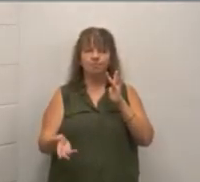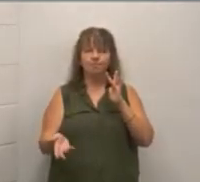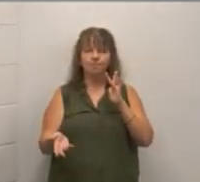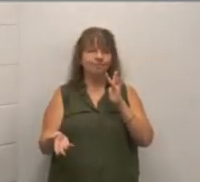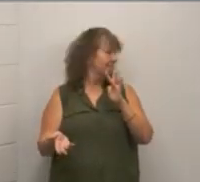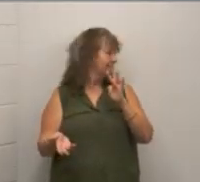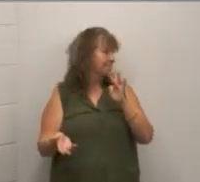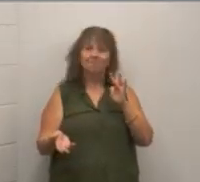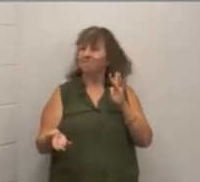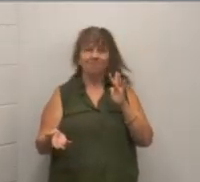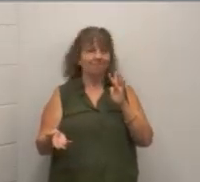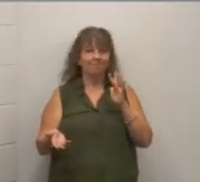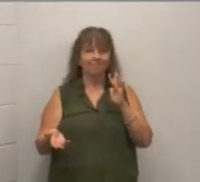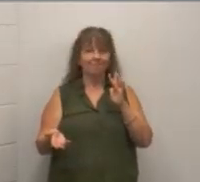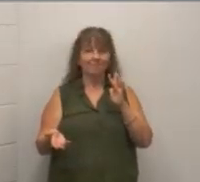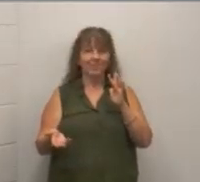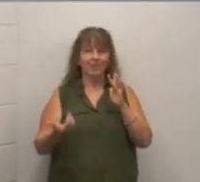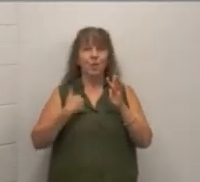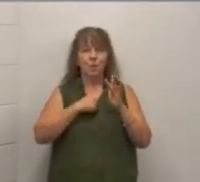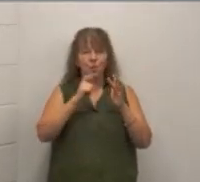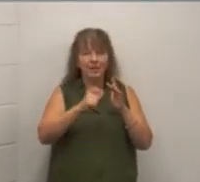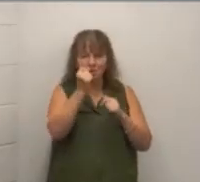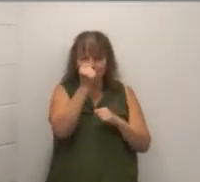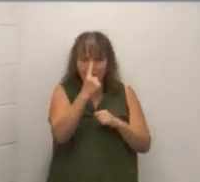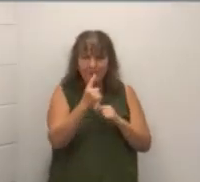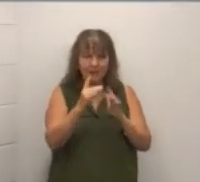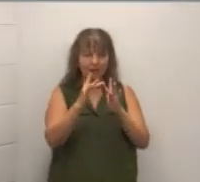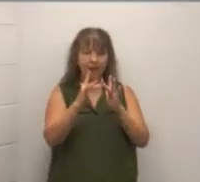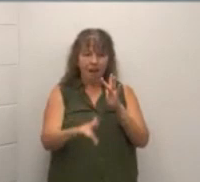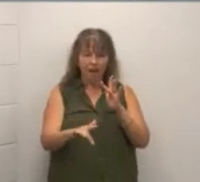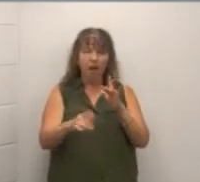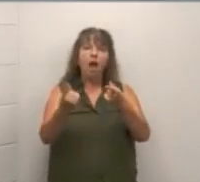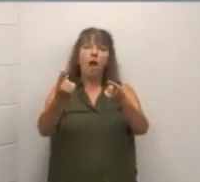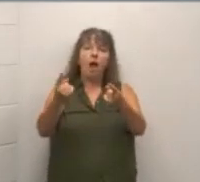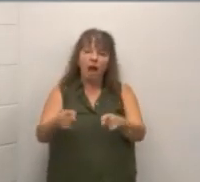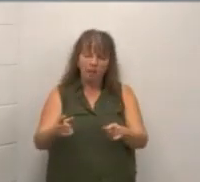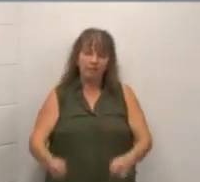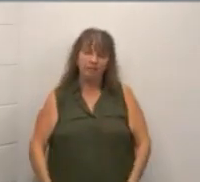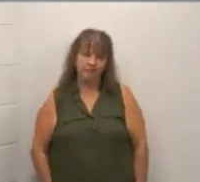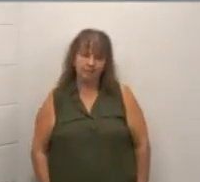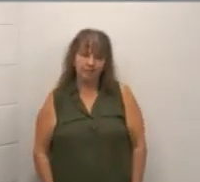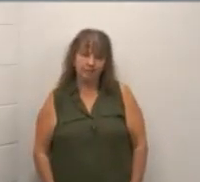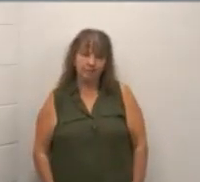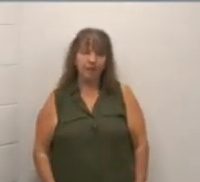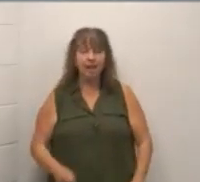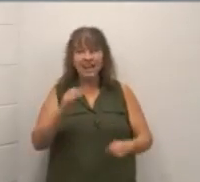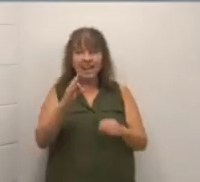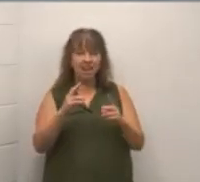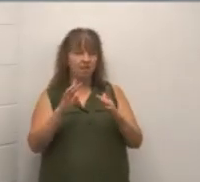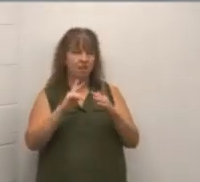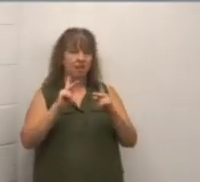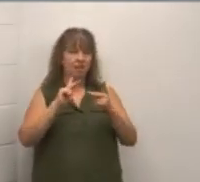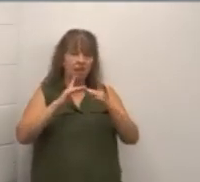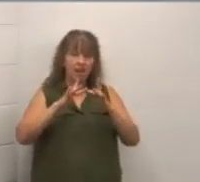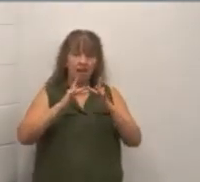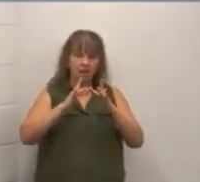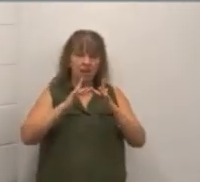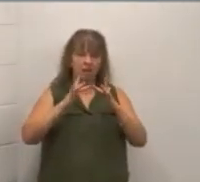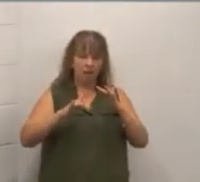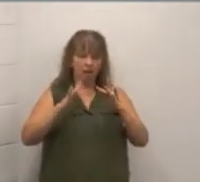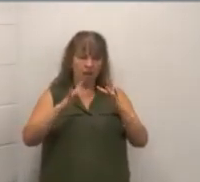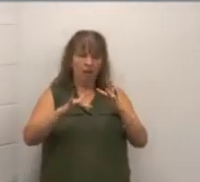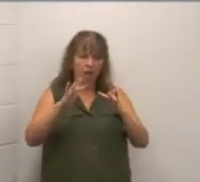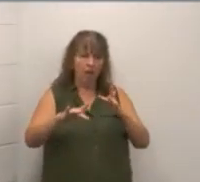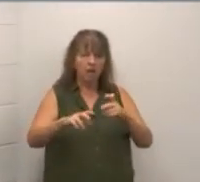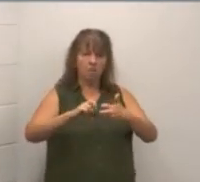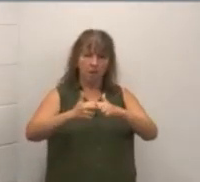we need to have an understanding that can happen. If there's additional problems with connectivity, we would also ask